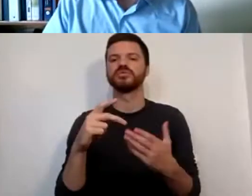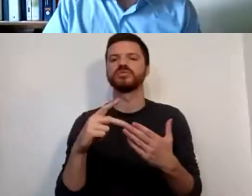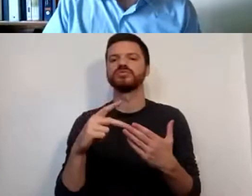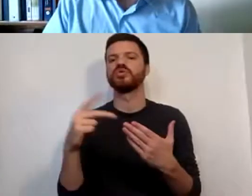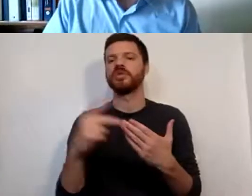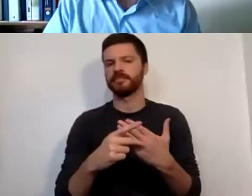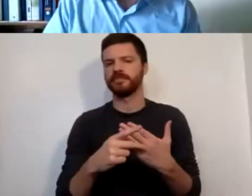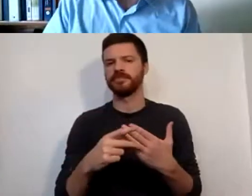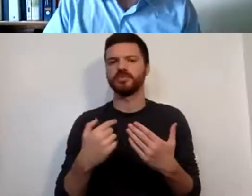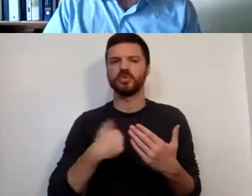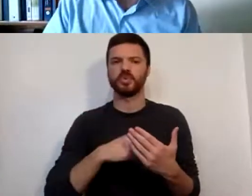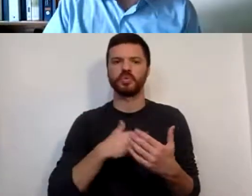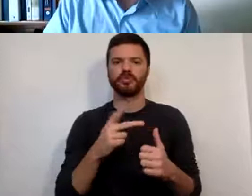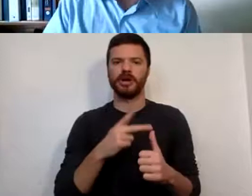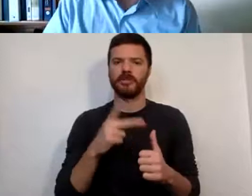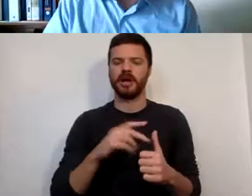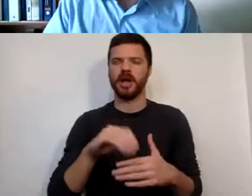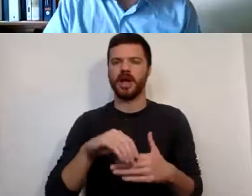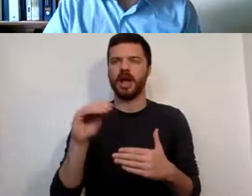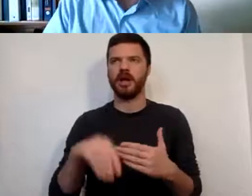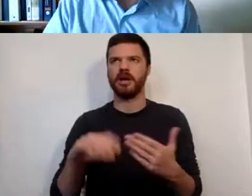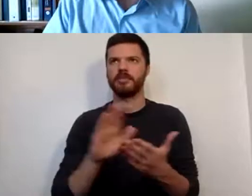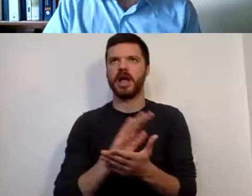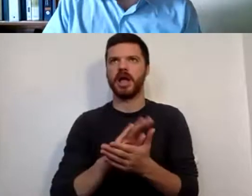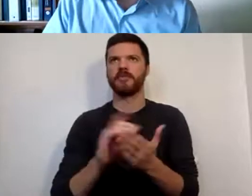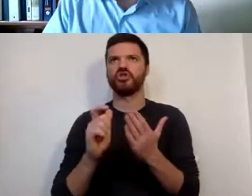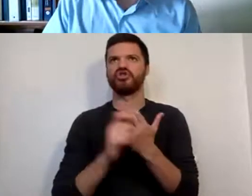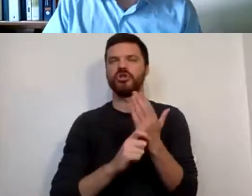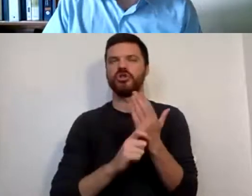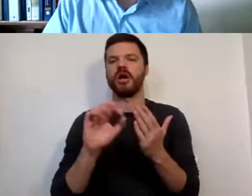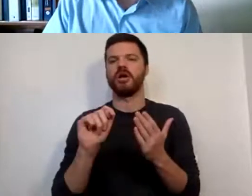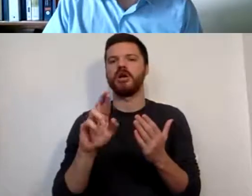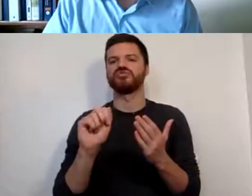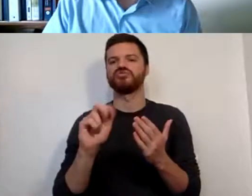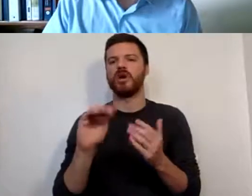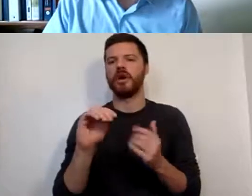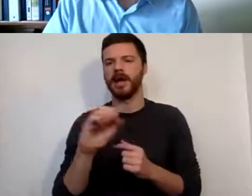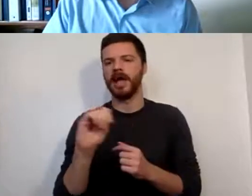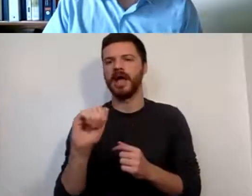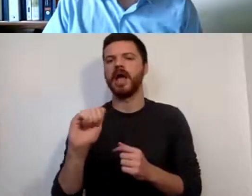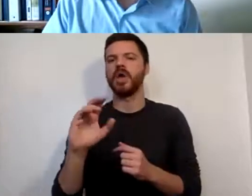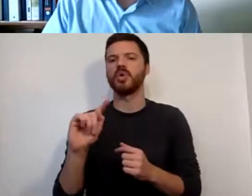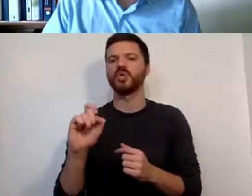outcomes paper to Journal of Trauma and Acute Care Surgery, where the gist of the thing was we